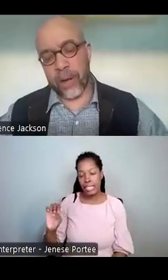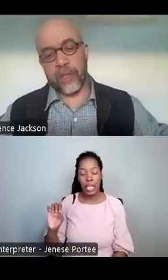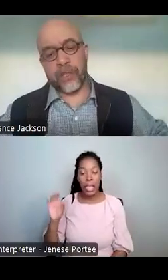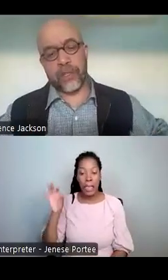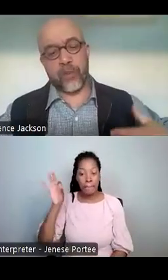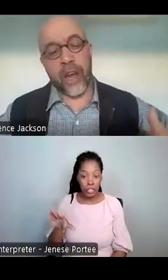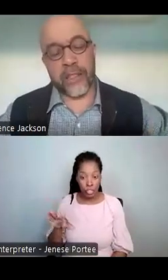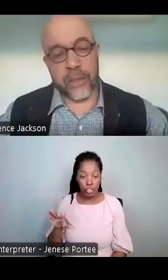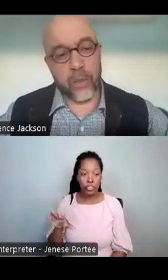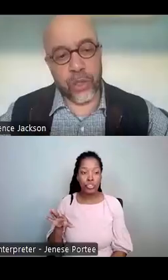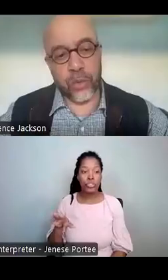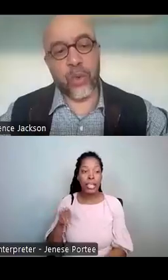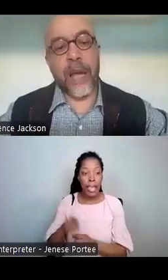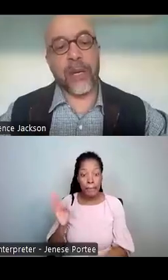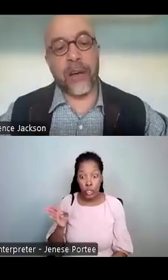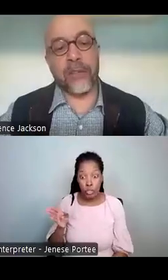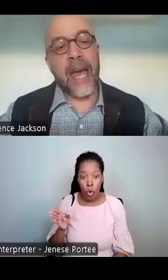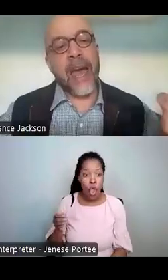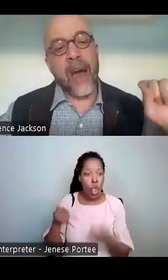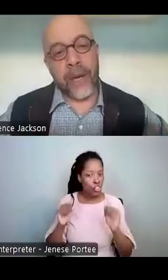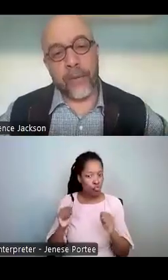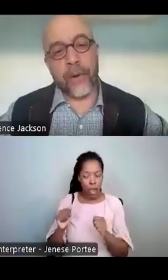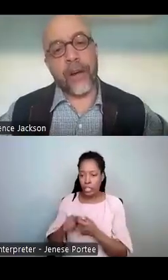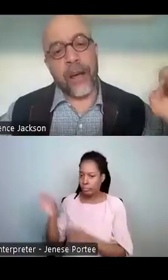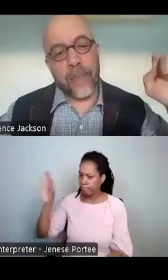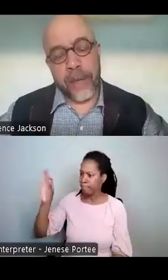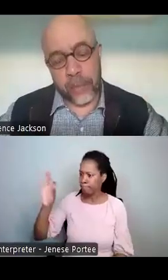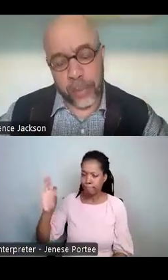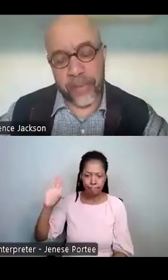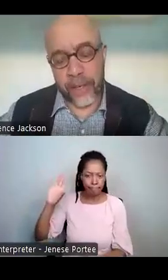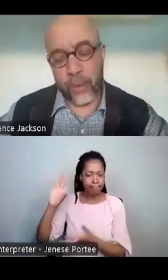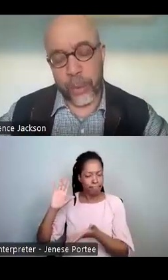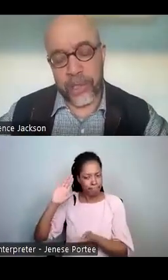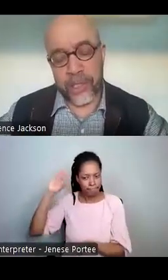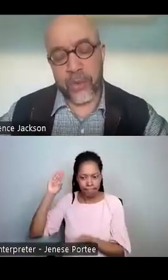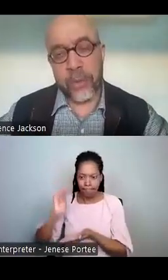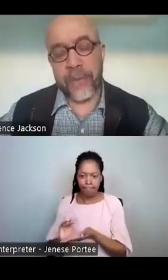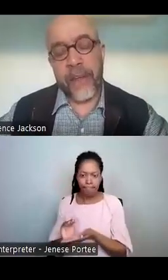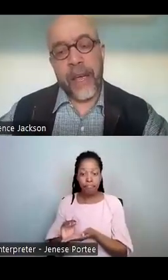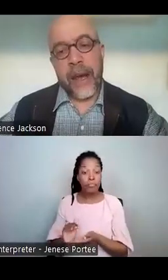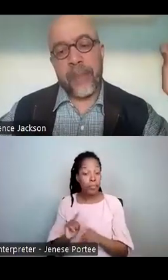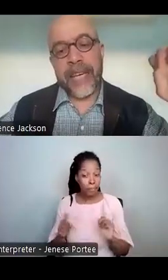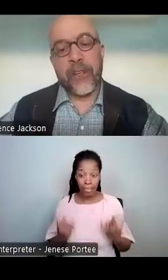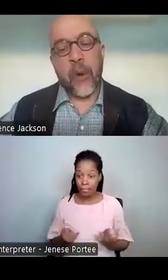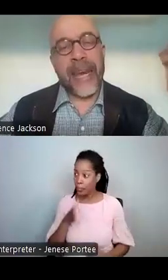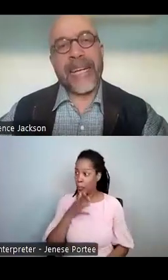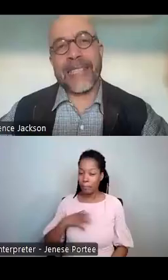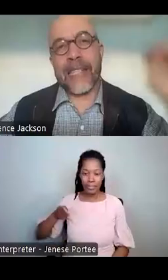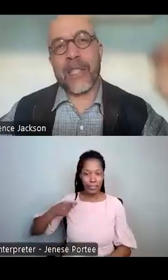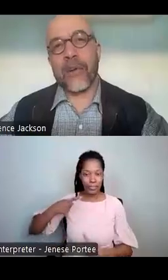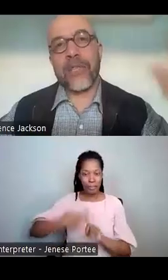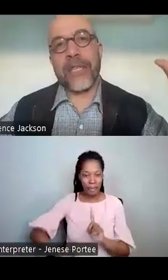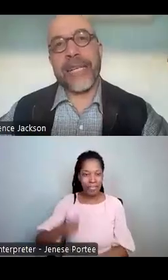Baltimore, trying to wipe it out. However, and befitting Women's History Month, Daniel Payne